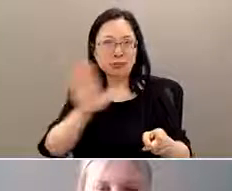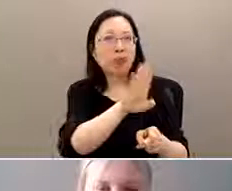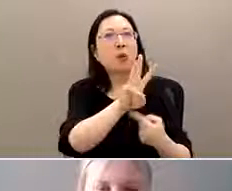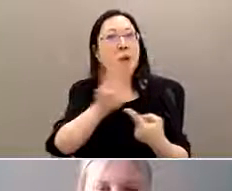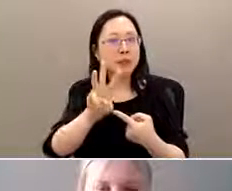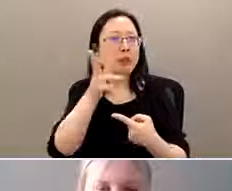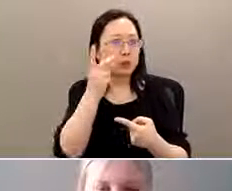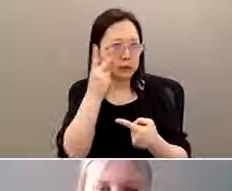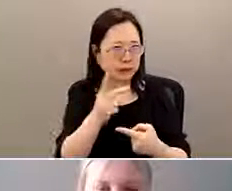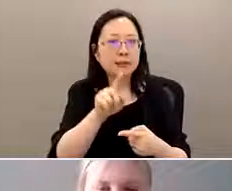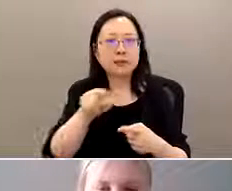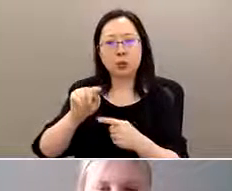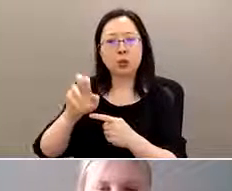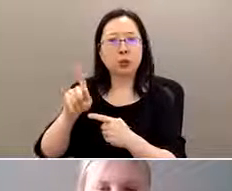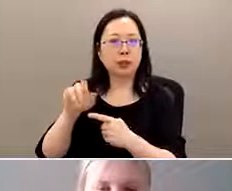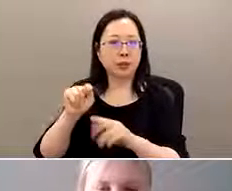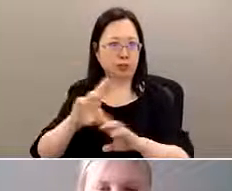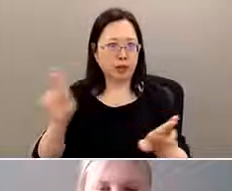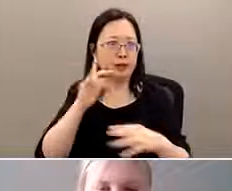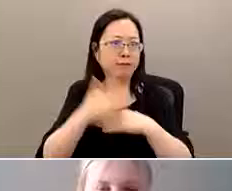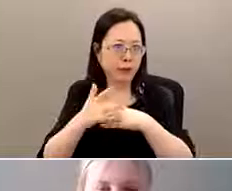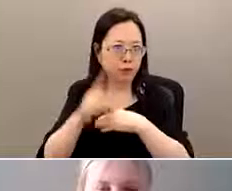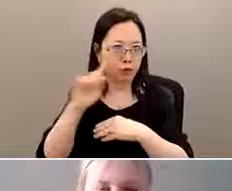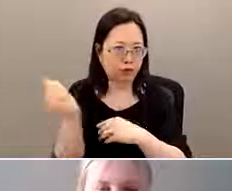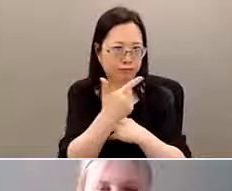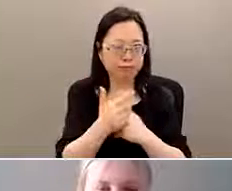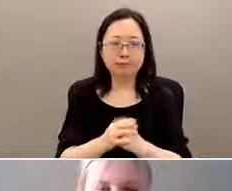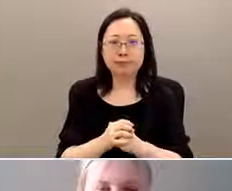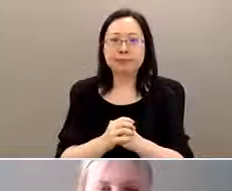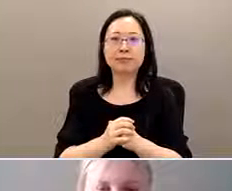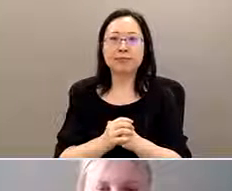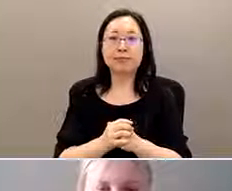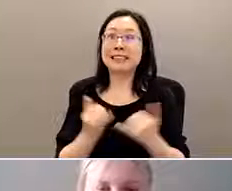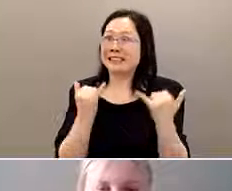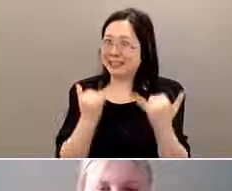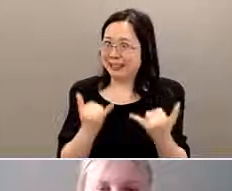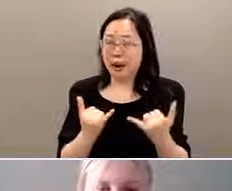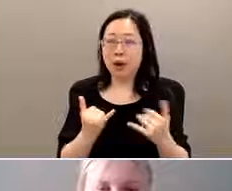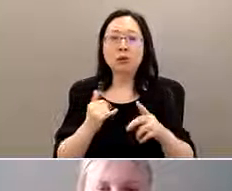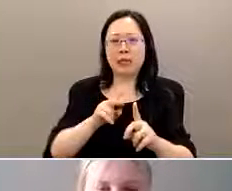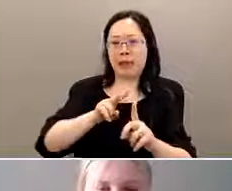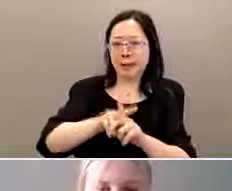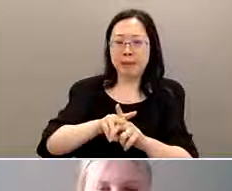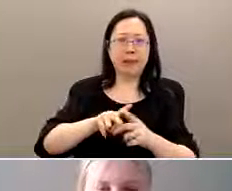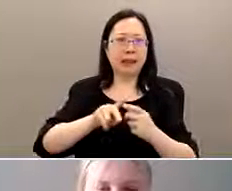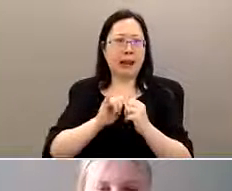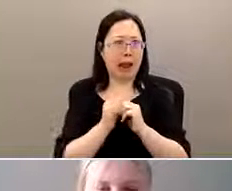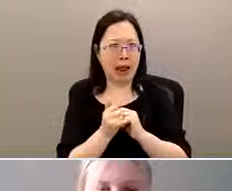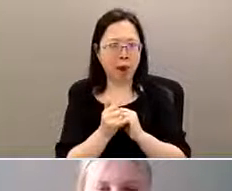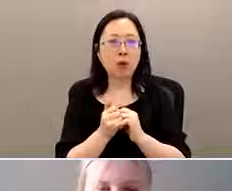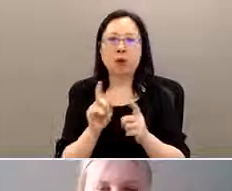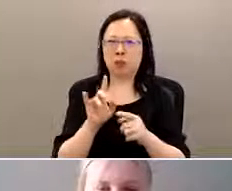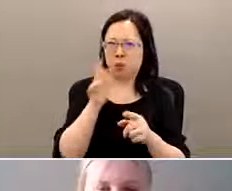as well. Now, as I said, in this phase, we're going to be implementing the toolkit in 8